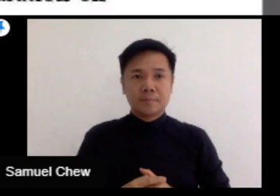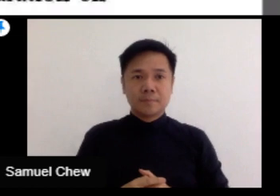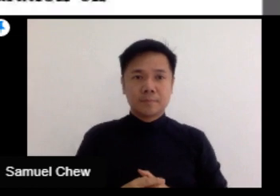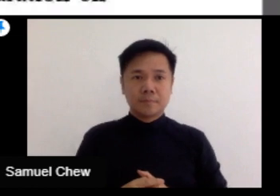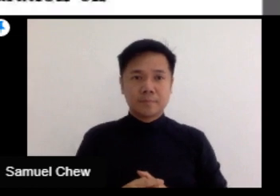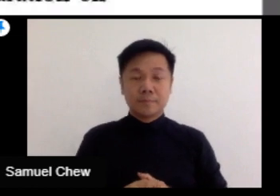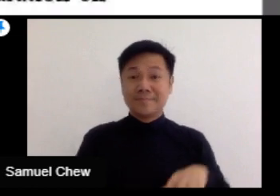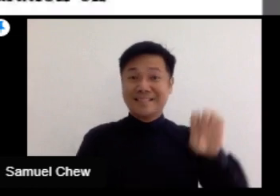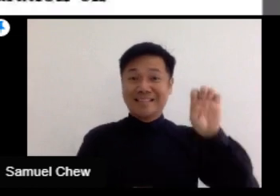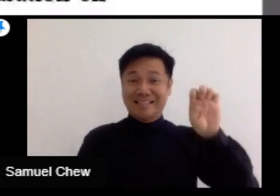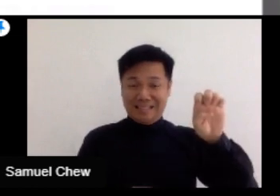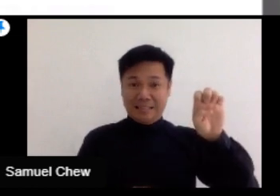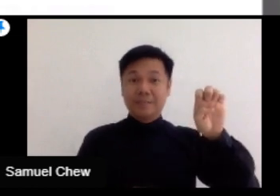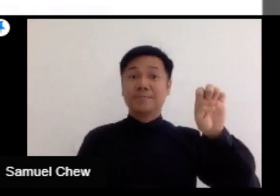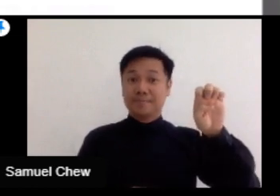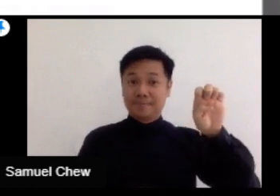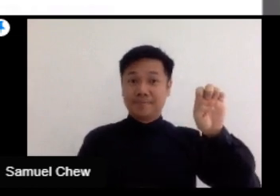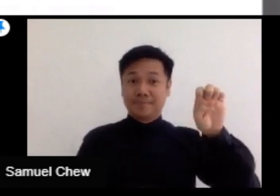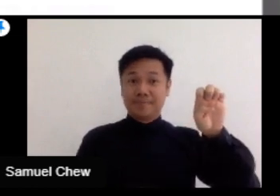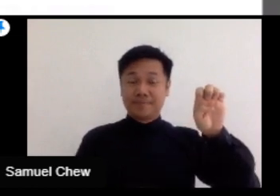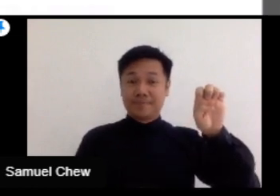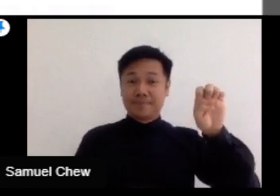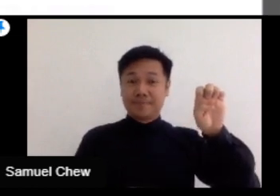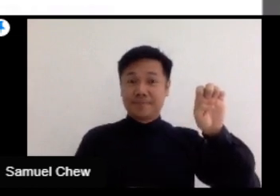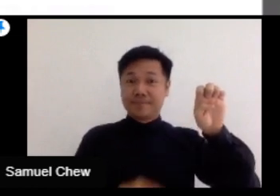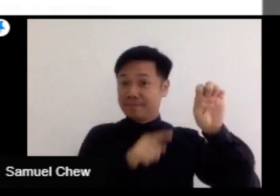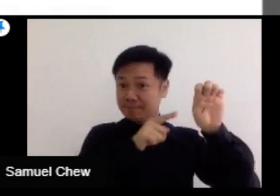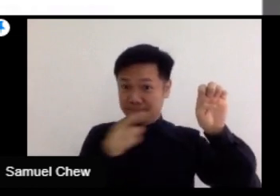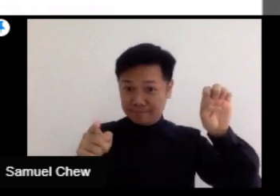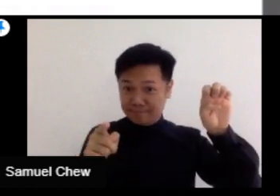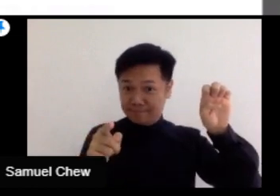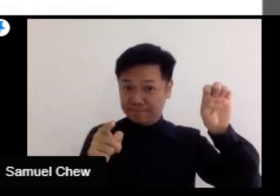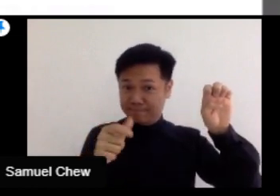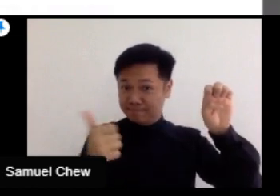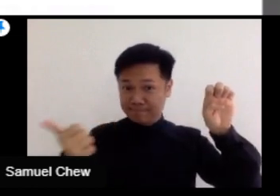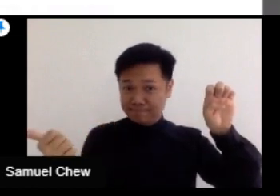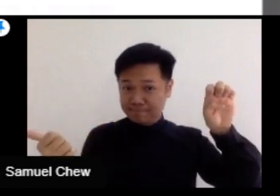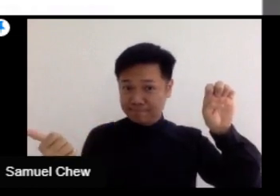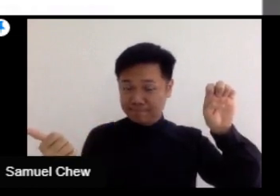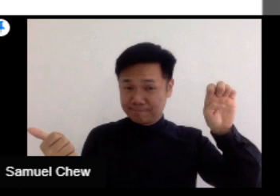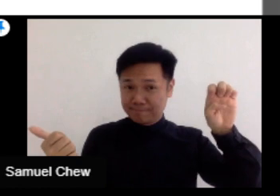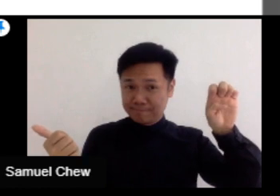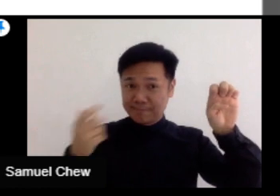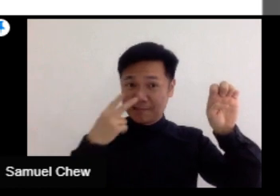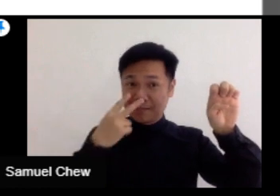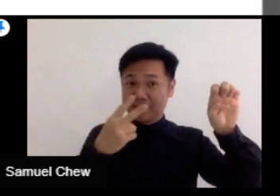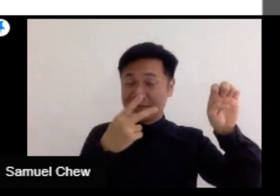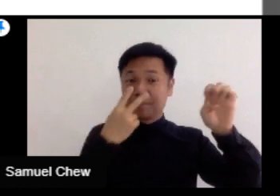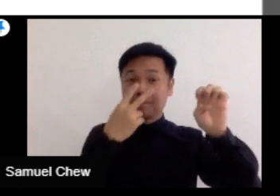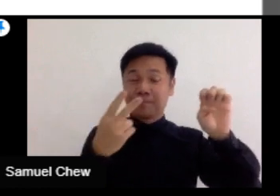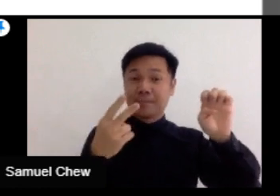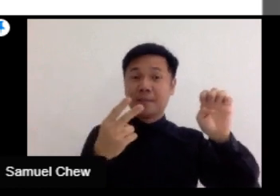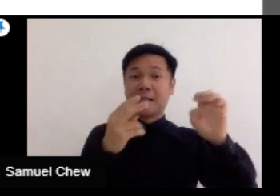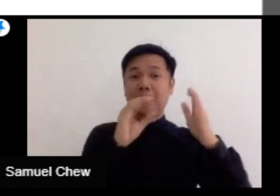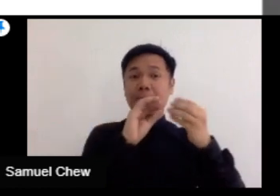Section E, other events, paragraph 8, what you see on the screen.